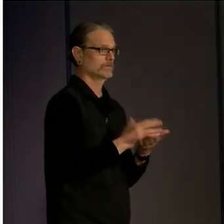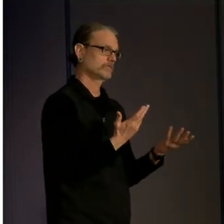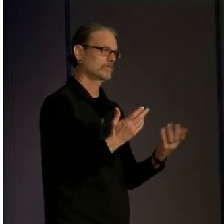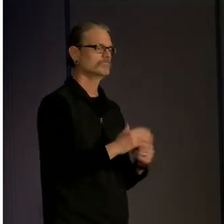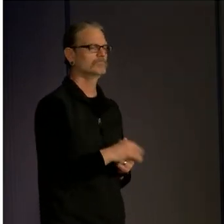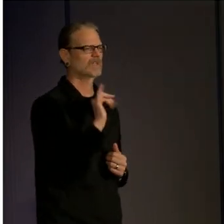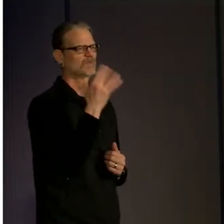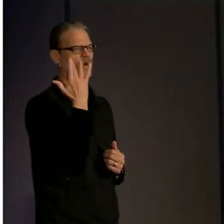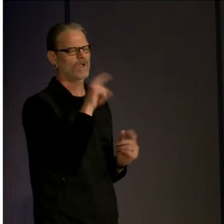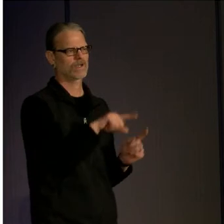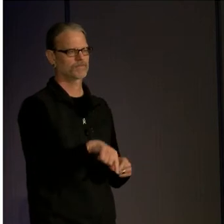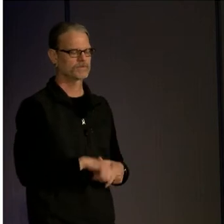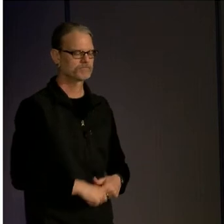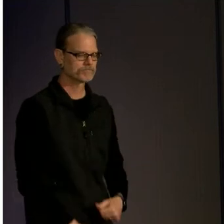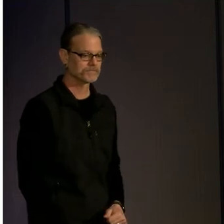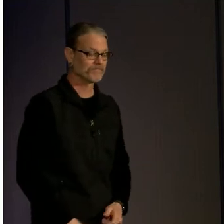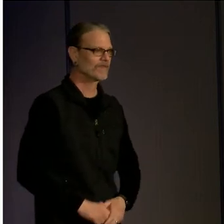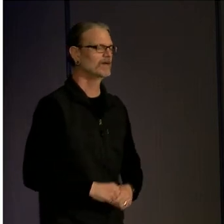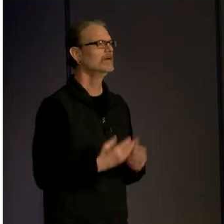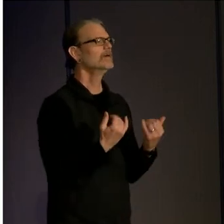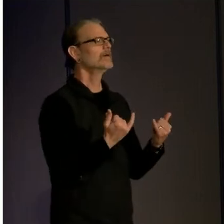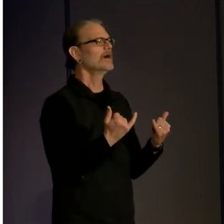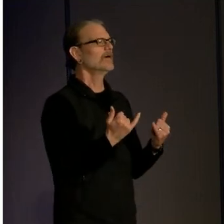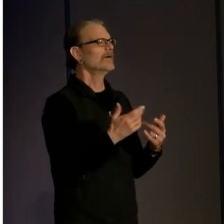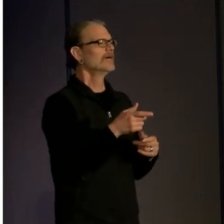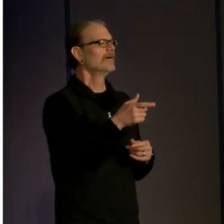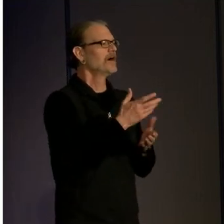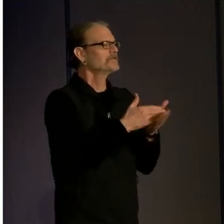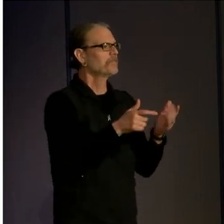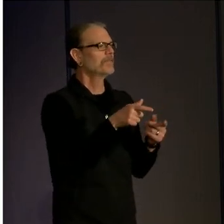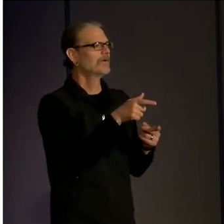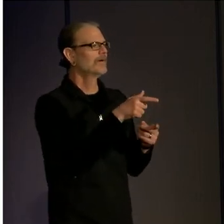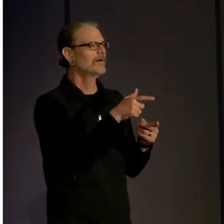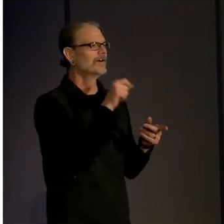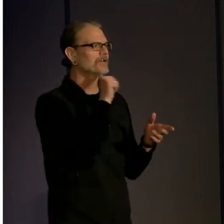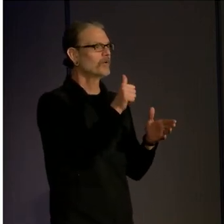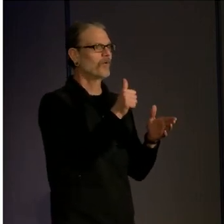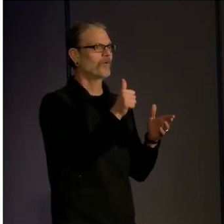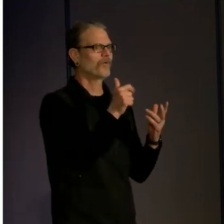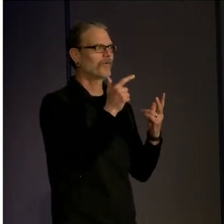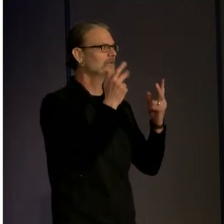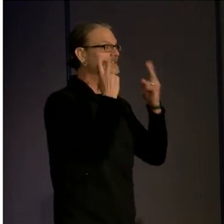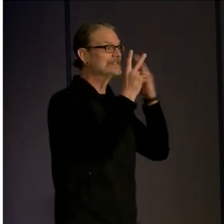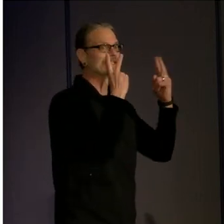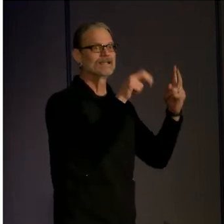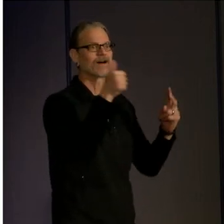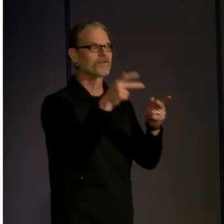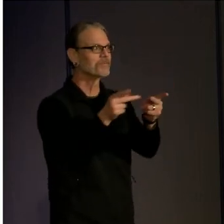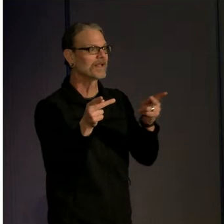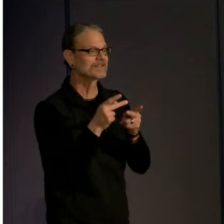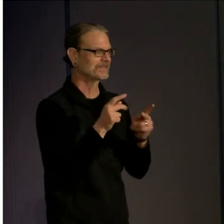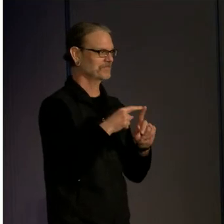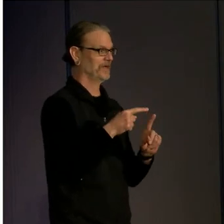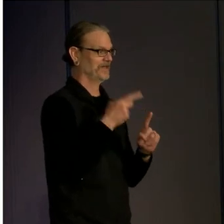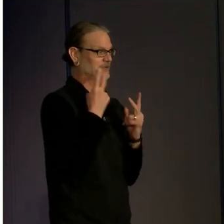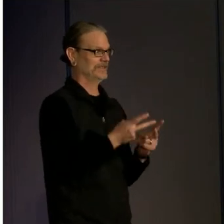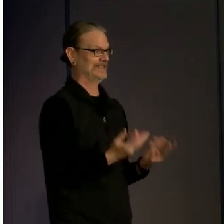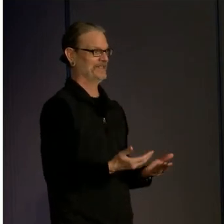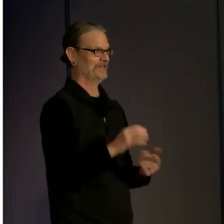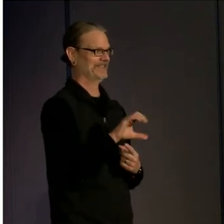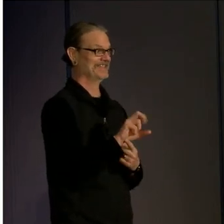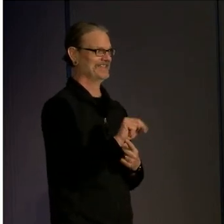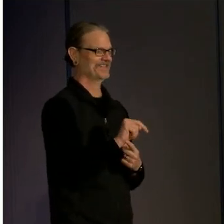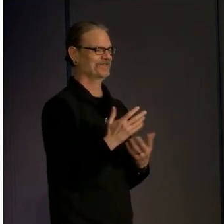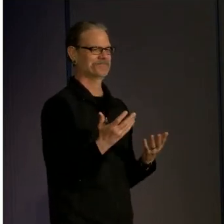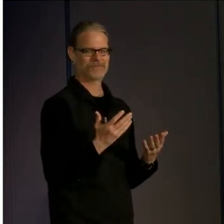We're going to talk about most unique moments, things that you just don't see anywhere else or any other conference. Jennison, you were going to start. Yeah.